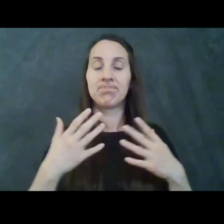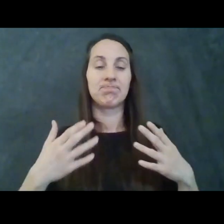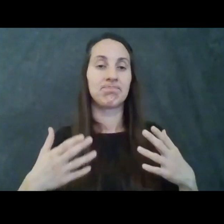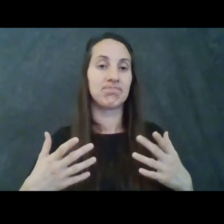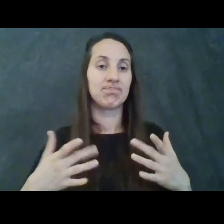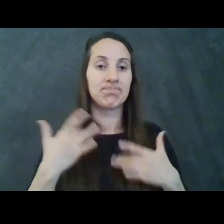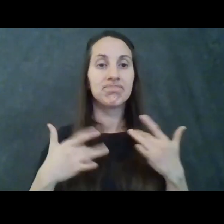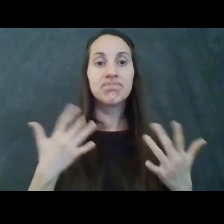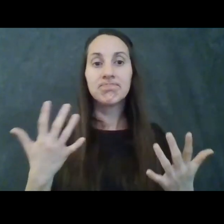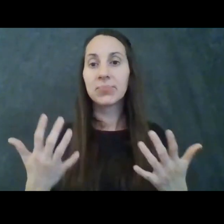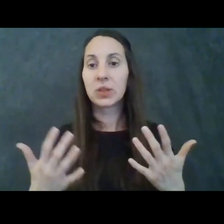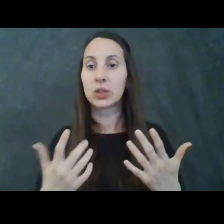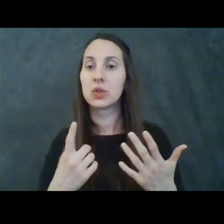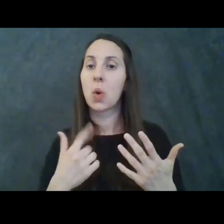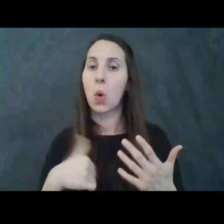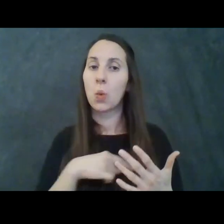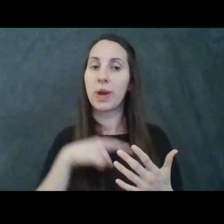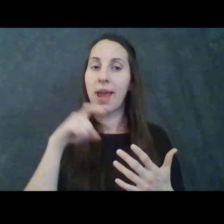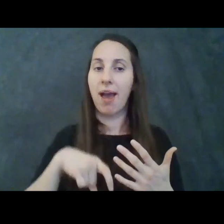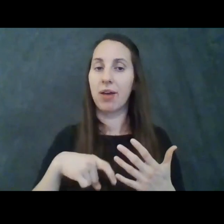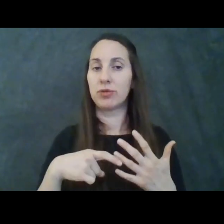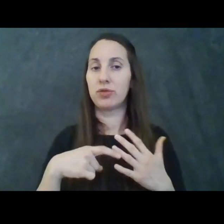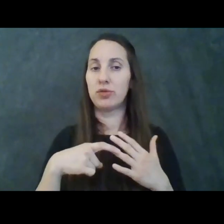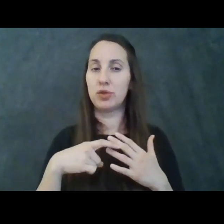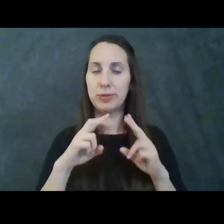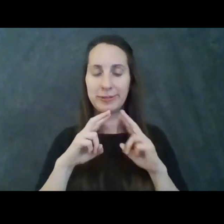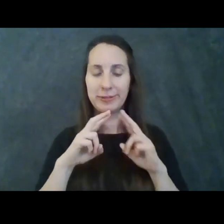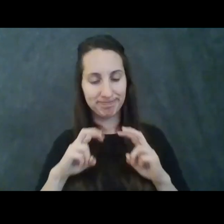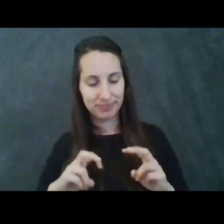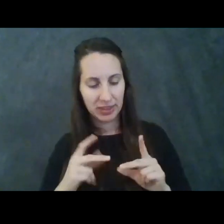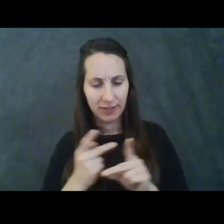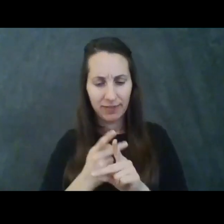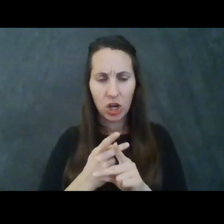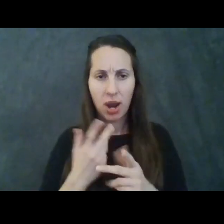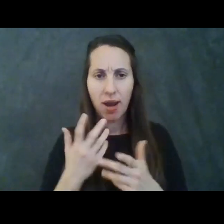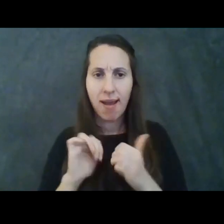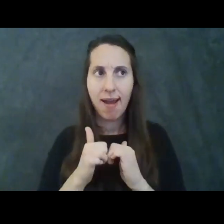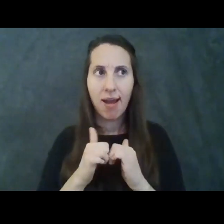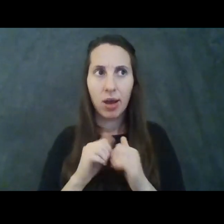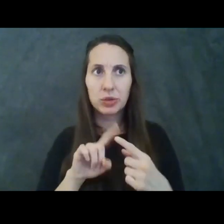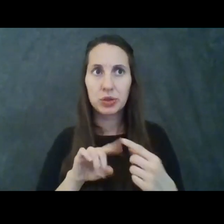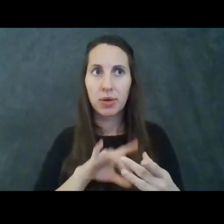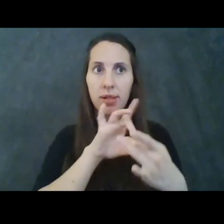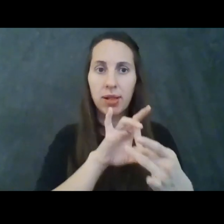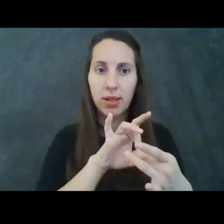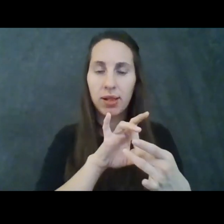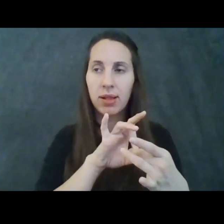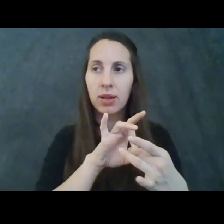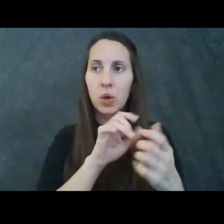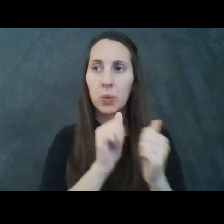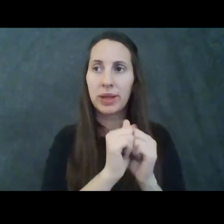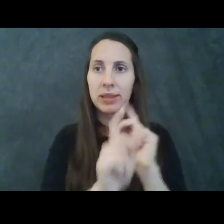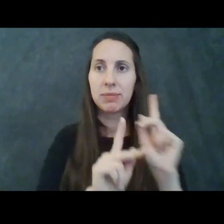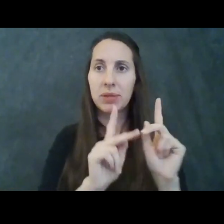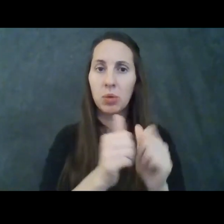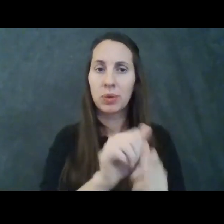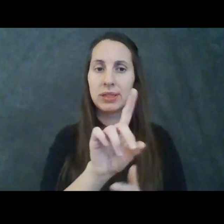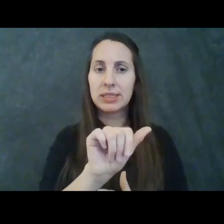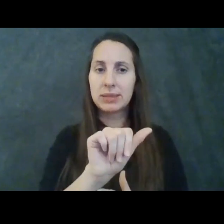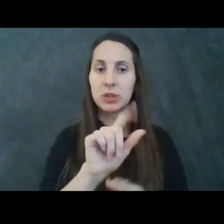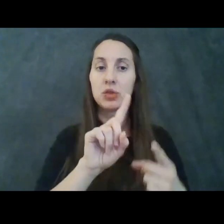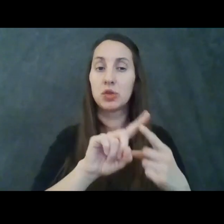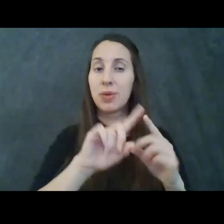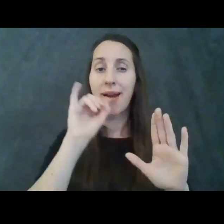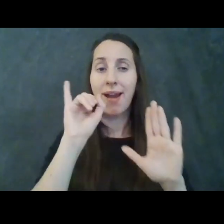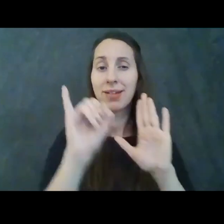out, really how to message not only to people with disabilities so they identify themselves as people with disabilities, but also then reach